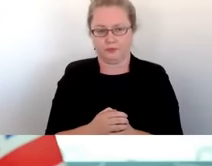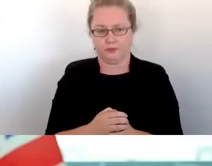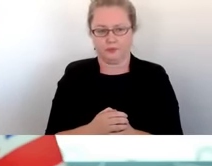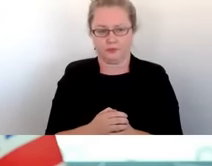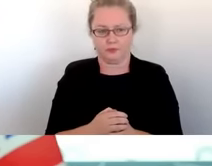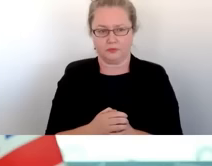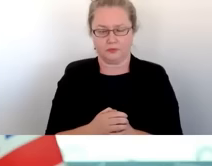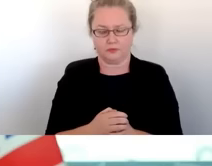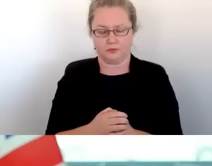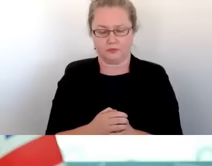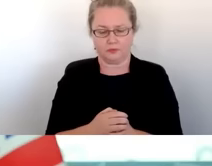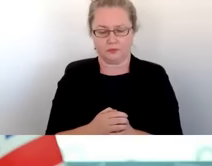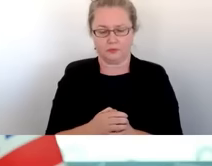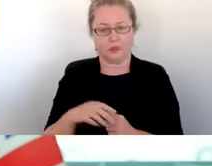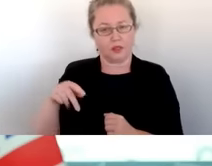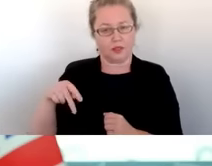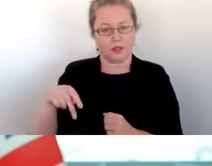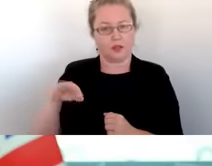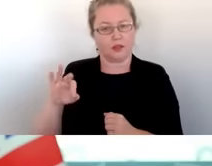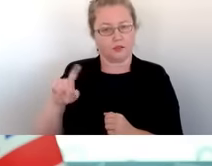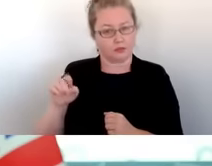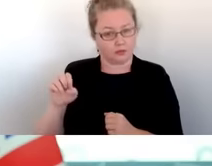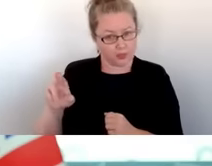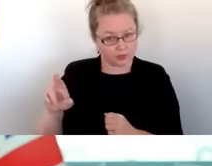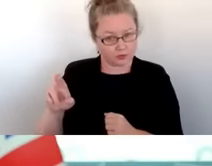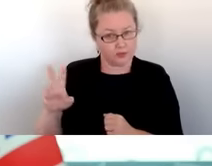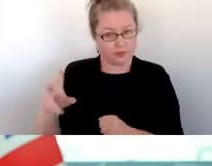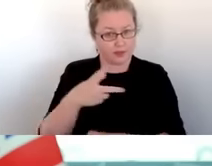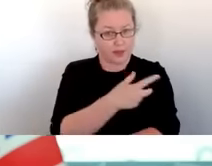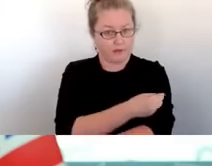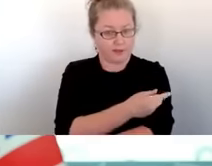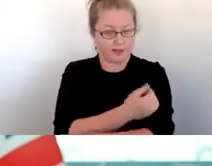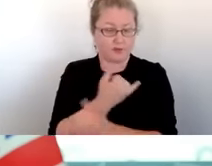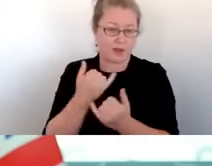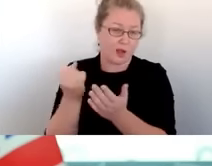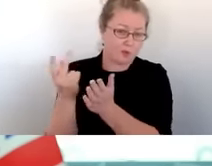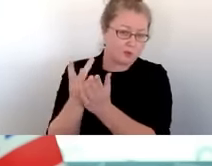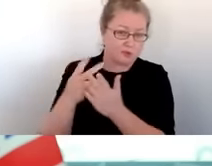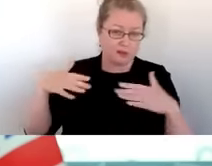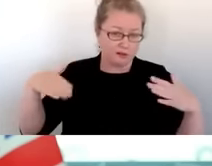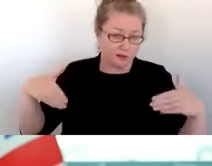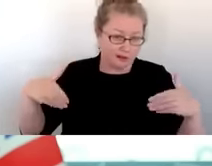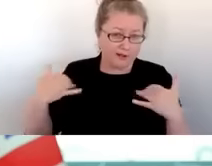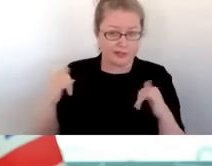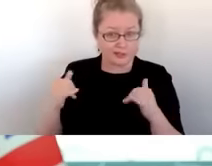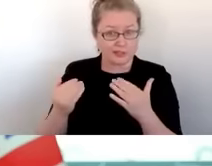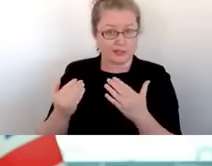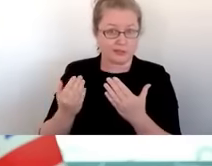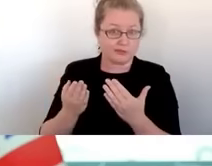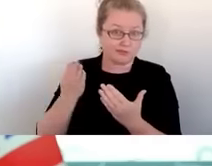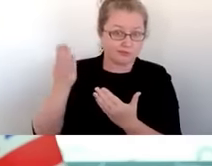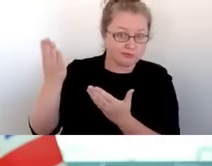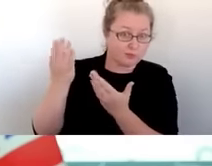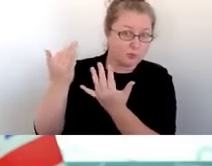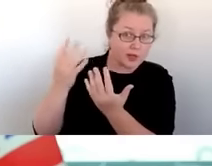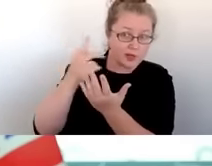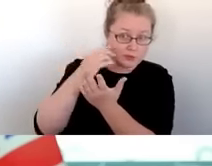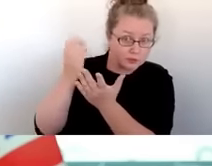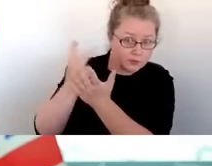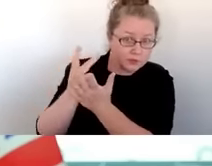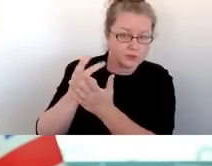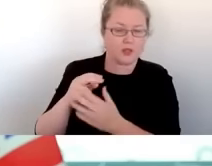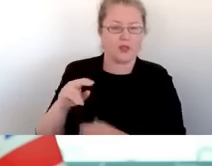We understand that there is Pfizer vaccine that is working its way through the regulatory process, and we have had some